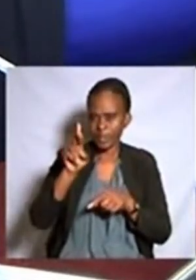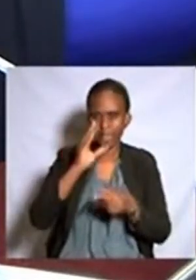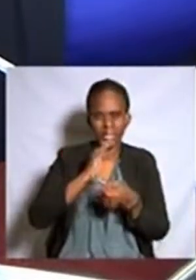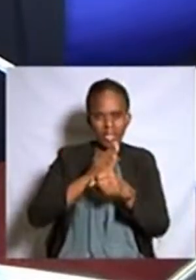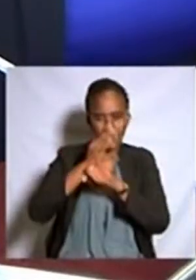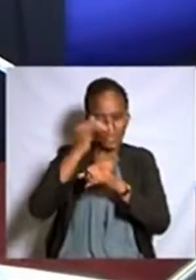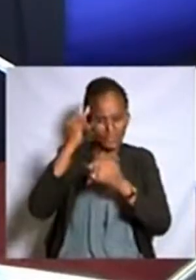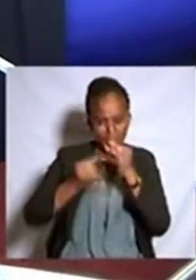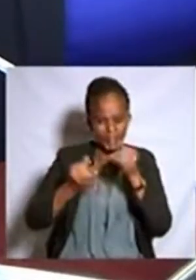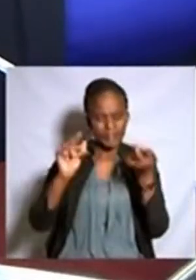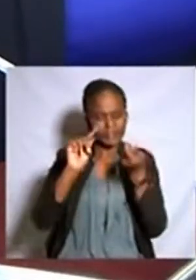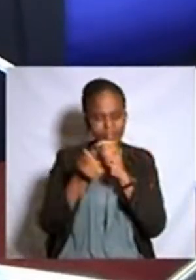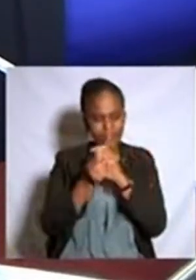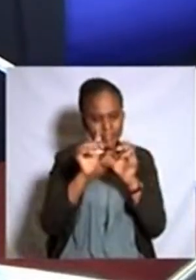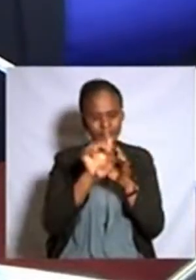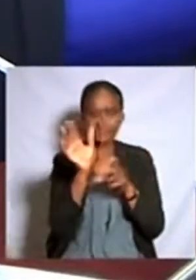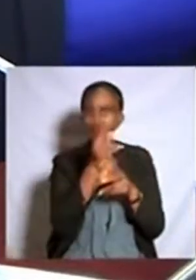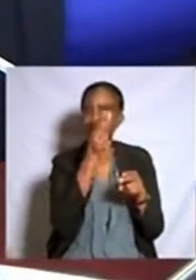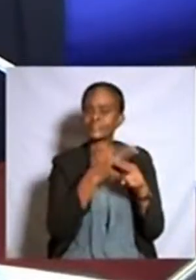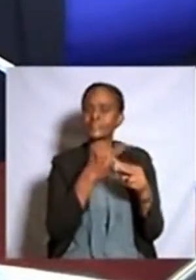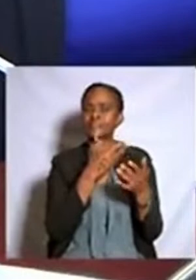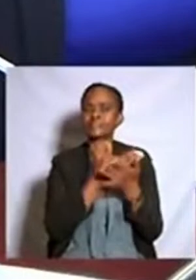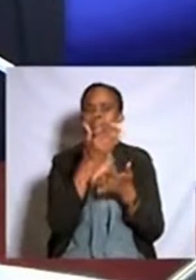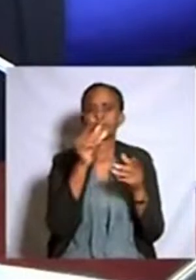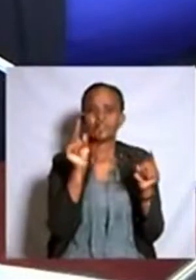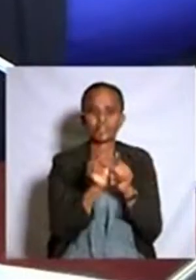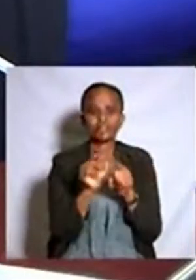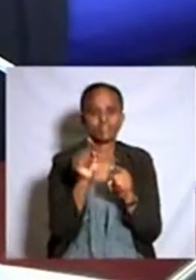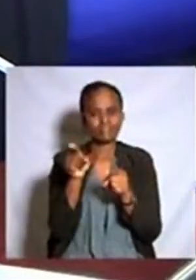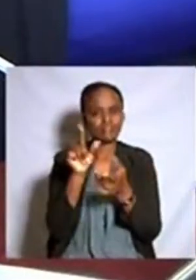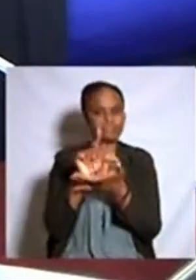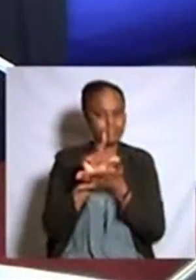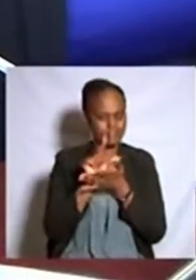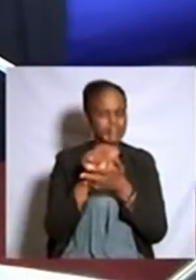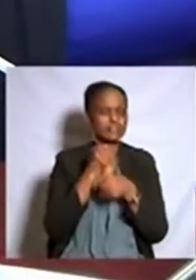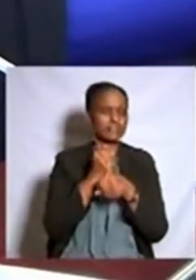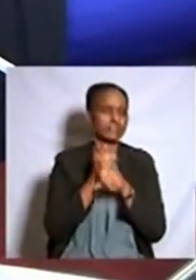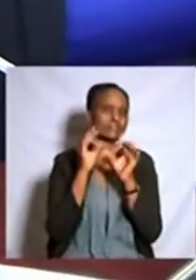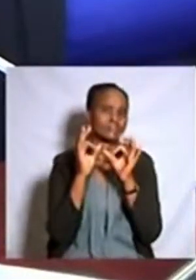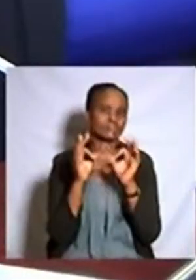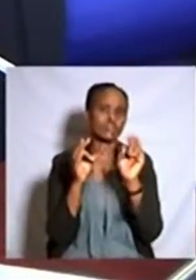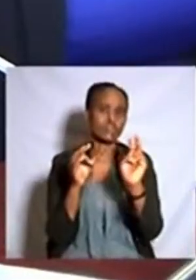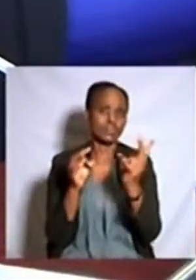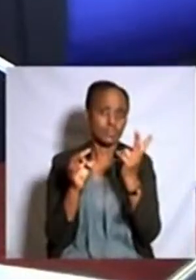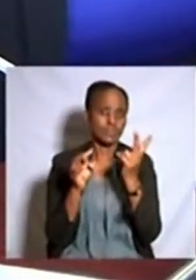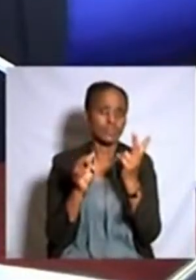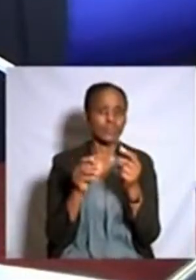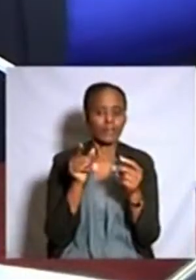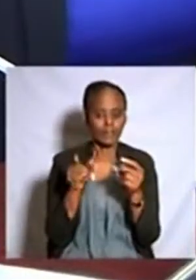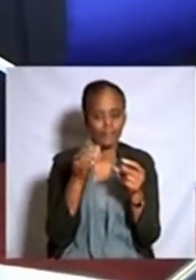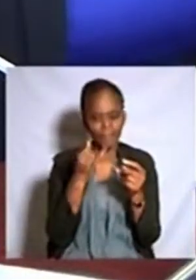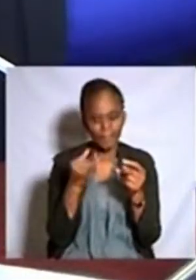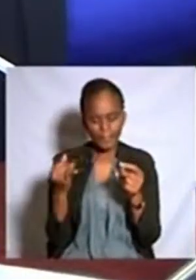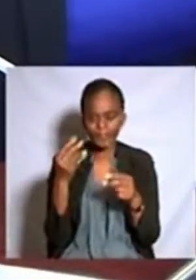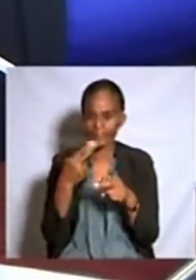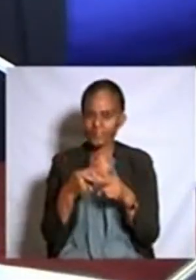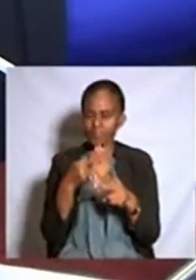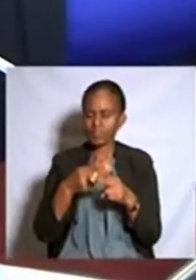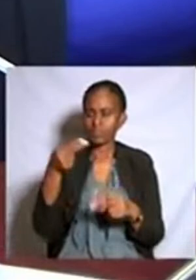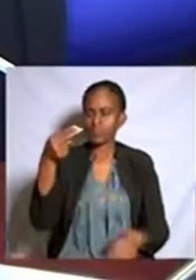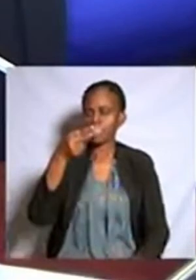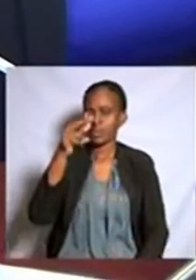be changed into the name of the customer and the mortgage perfected. The second item, Chair, is Esnat